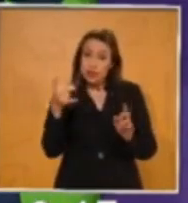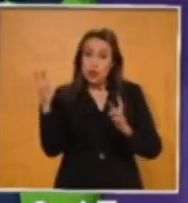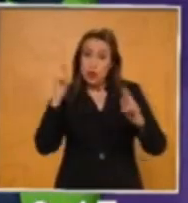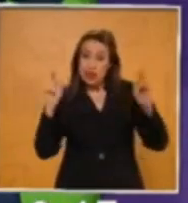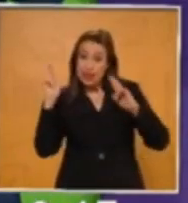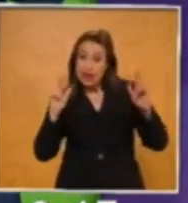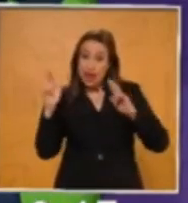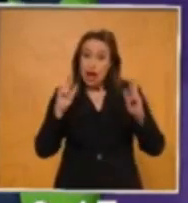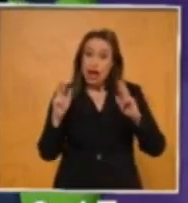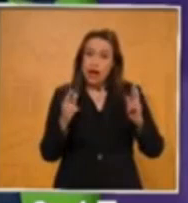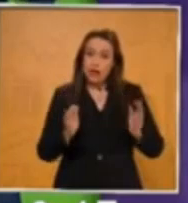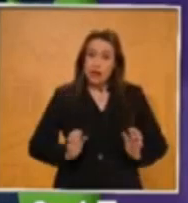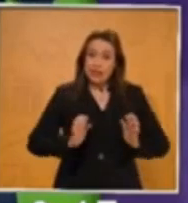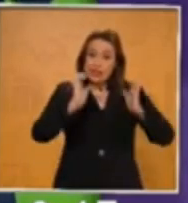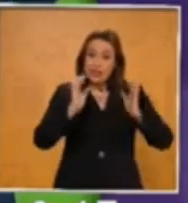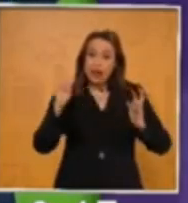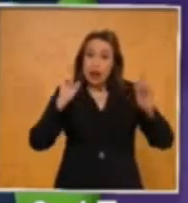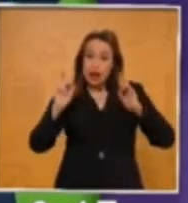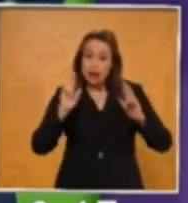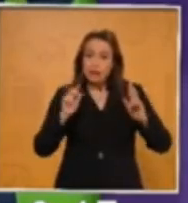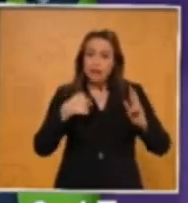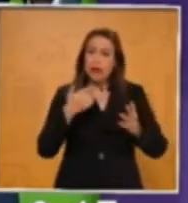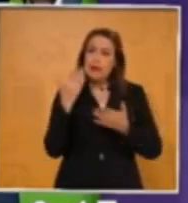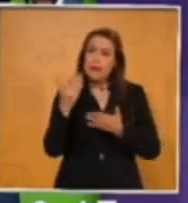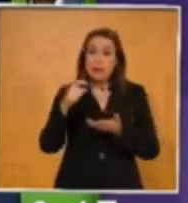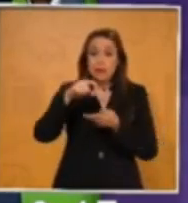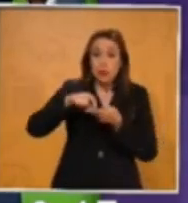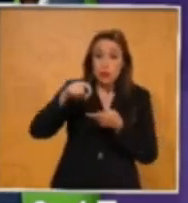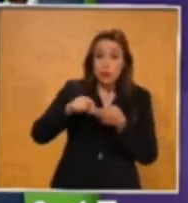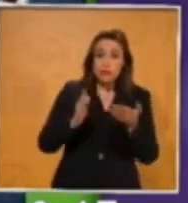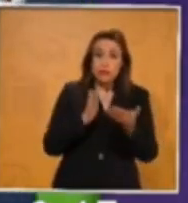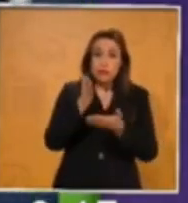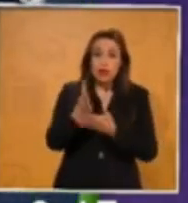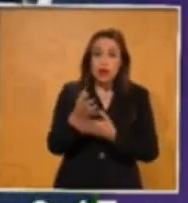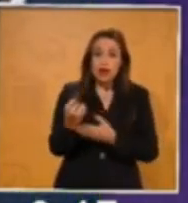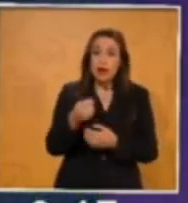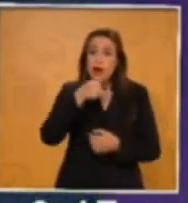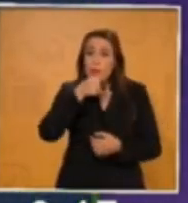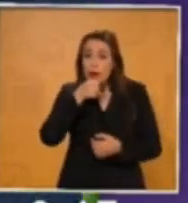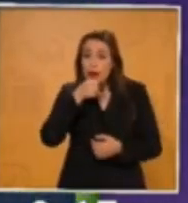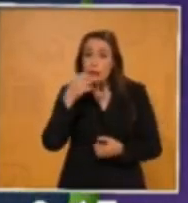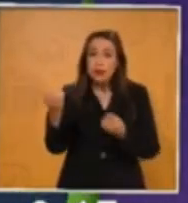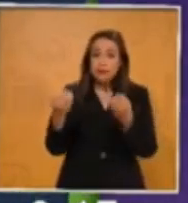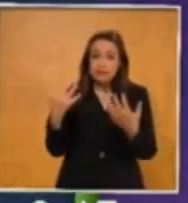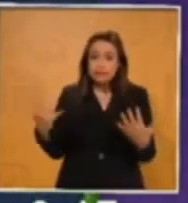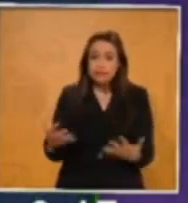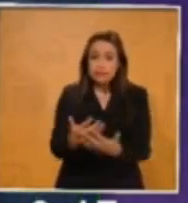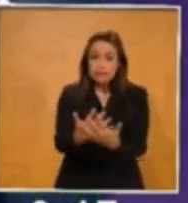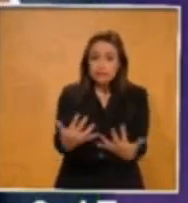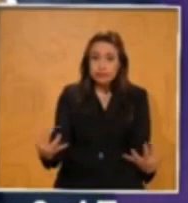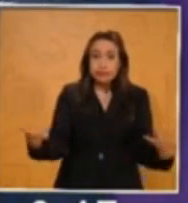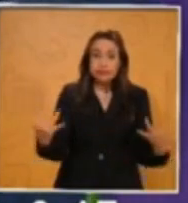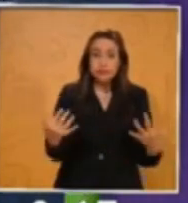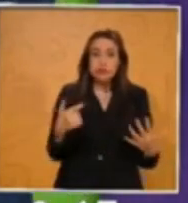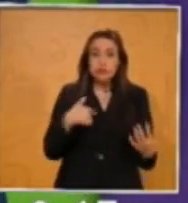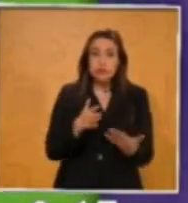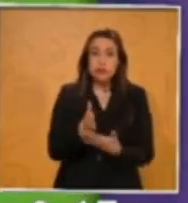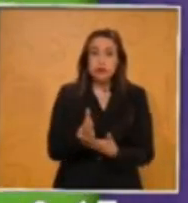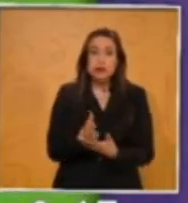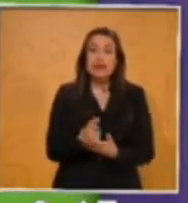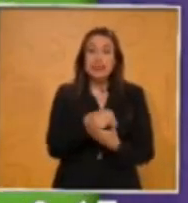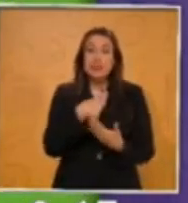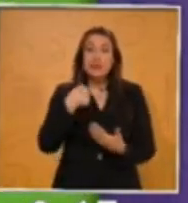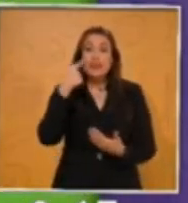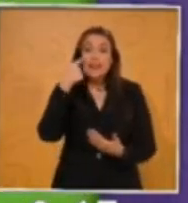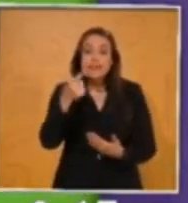station to get a ticket for a concert? Okay, so in this case, as you can realize,